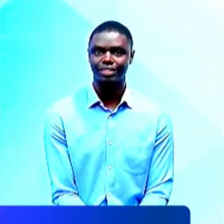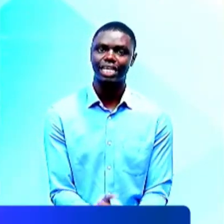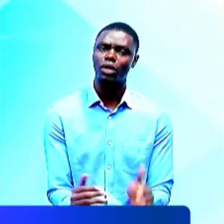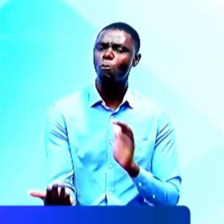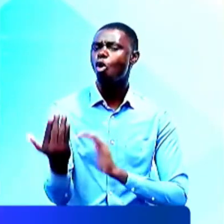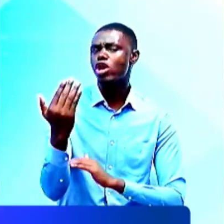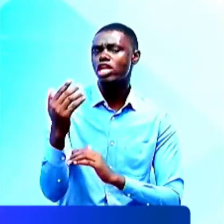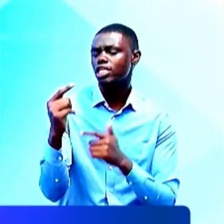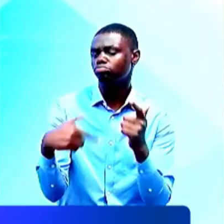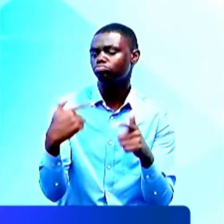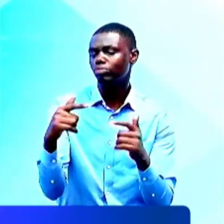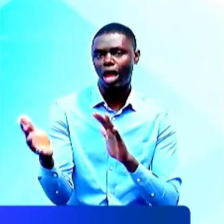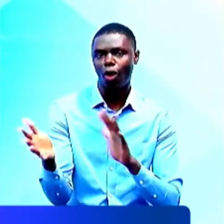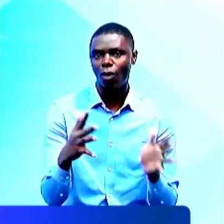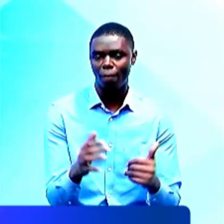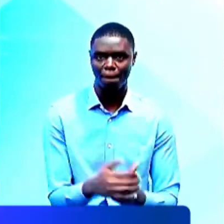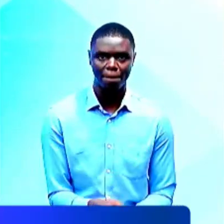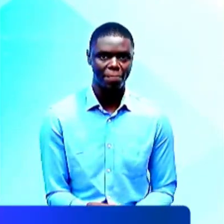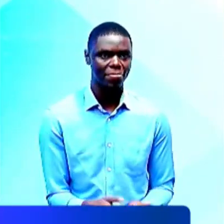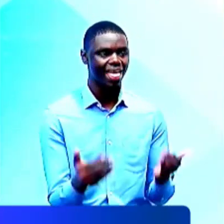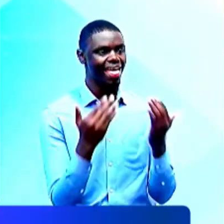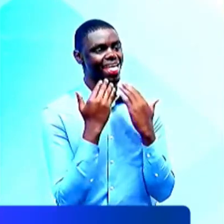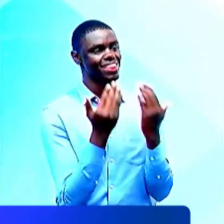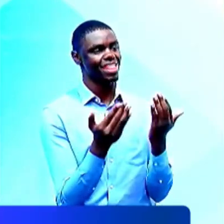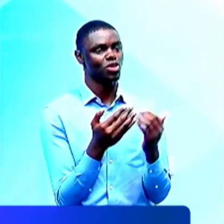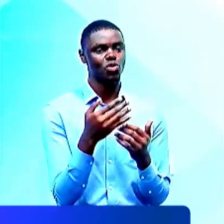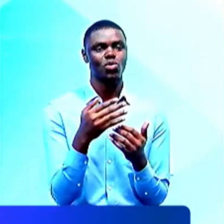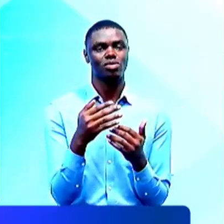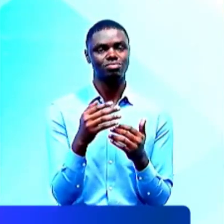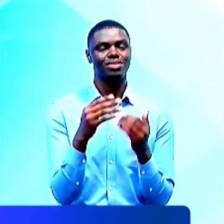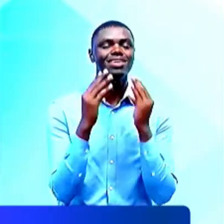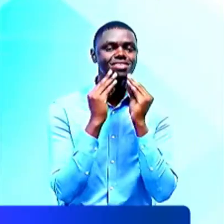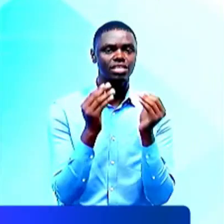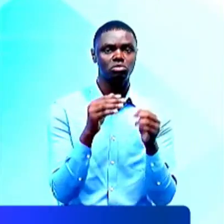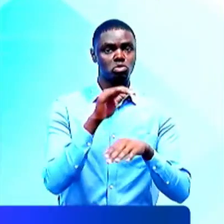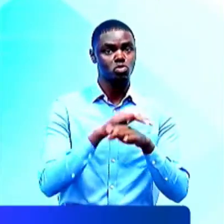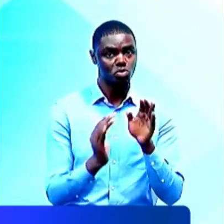yako yaendelea vipi? Thank you, Alan. Good morning, and